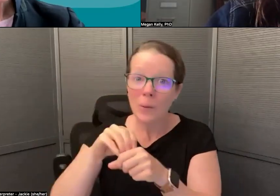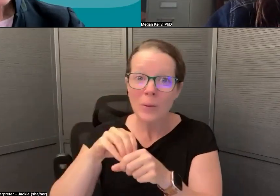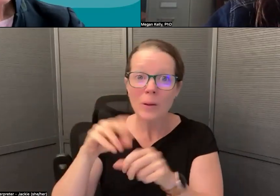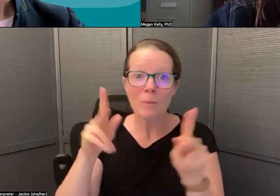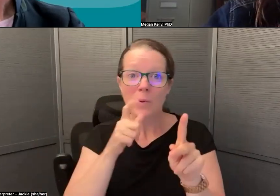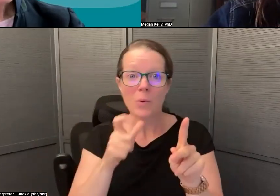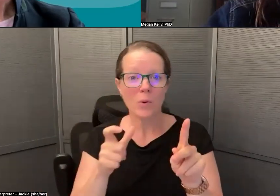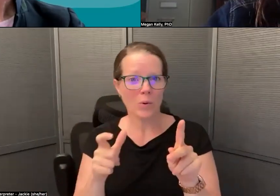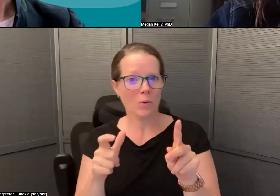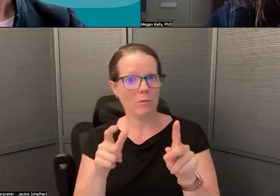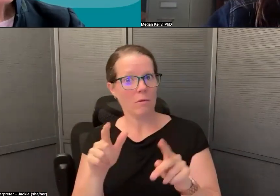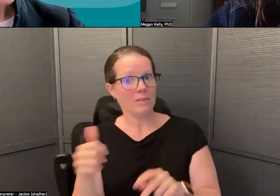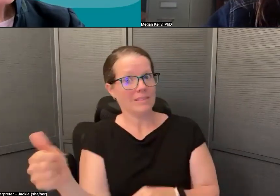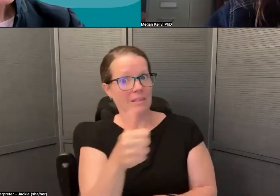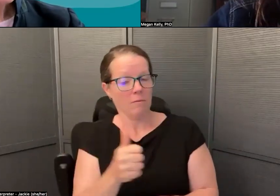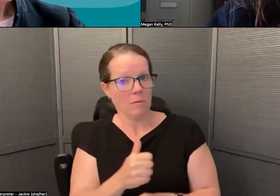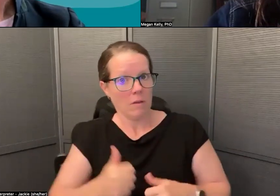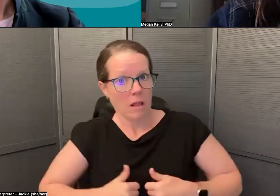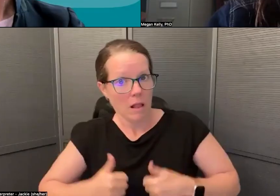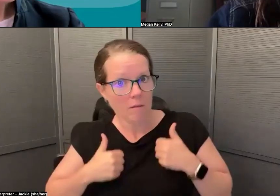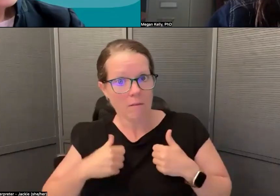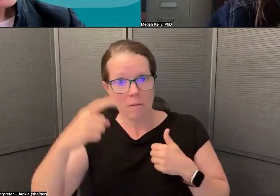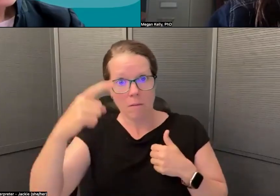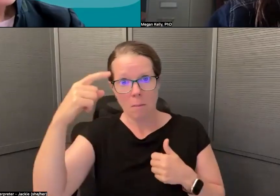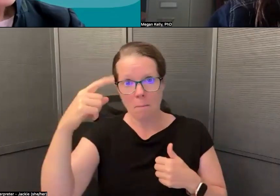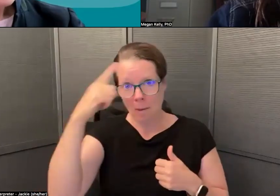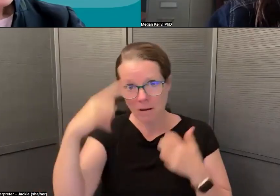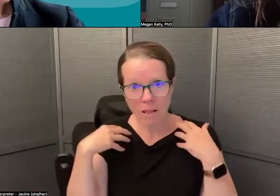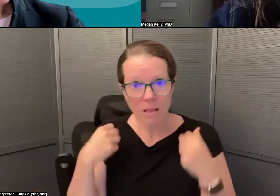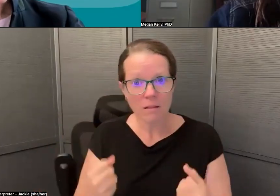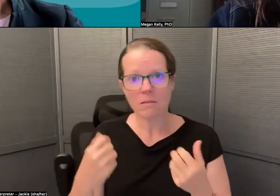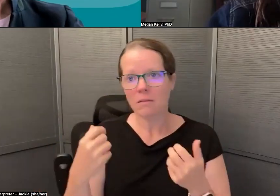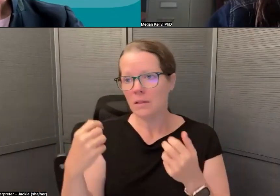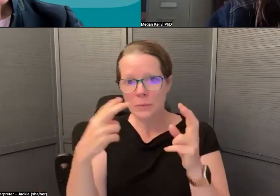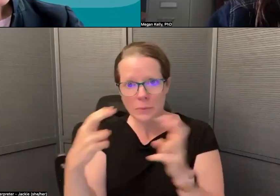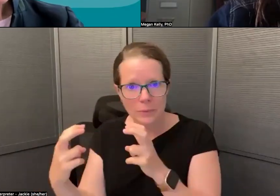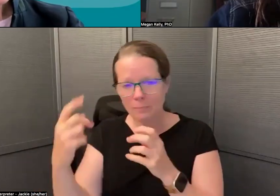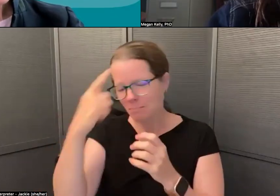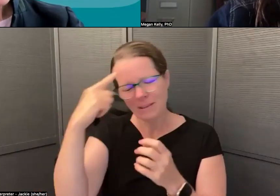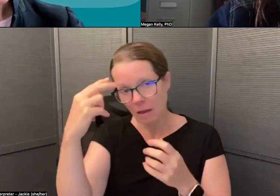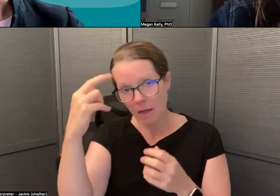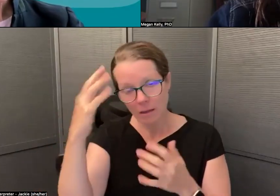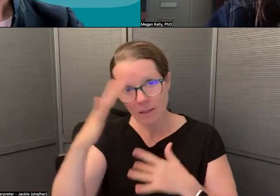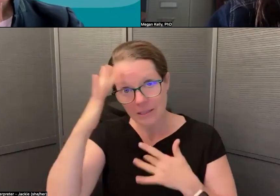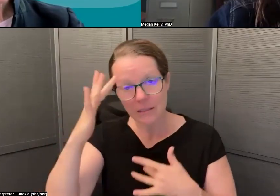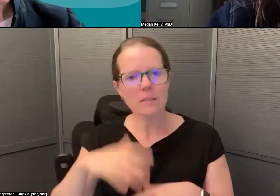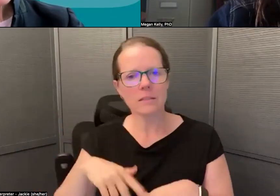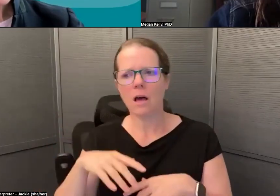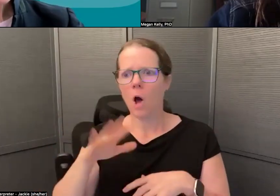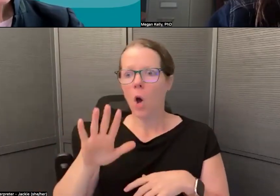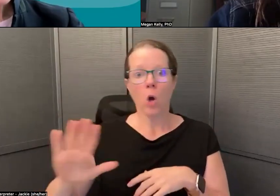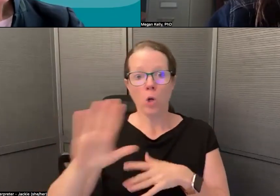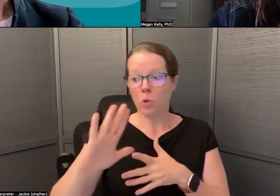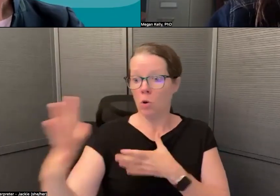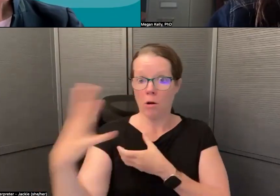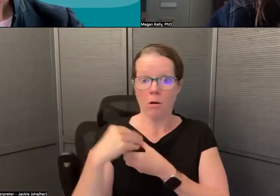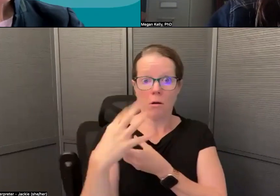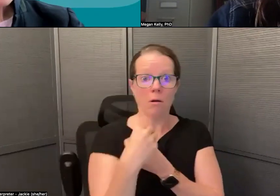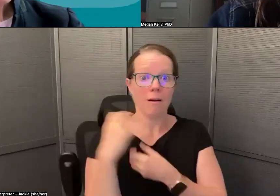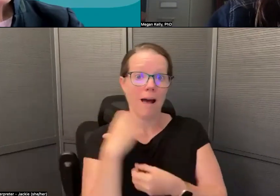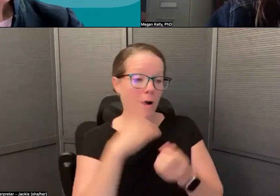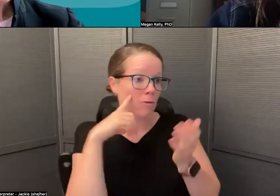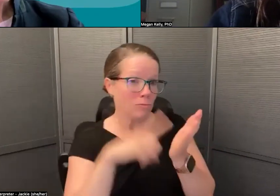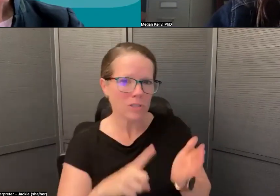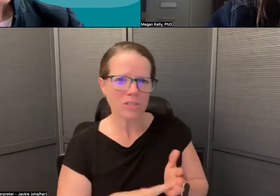the scope and impact of our research, implementation, and quality improvement efforts have continued to expand with